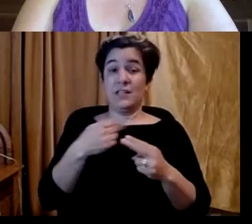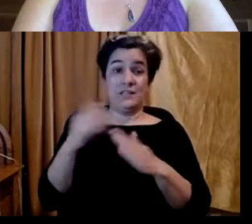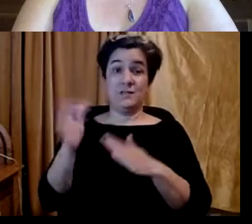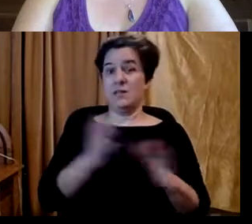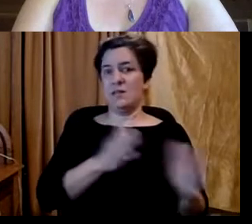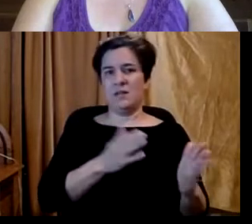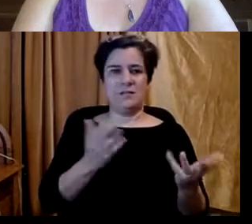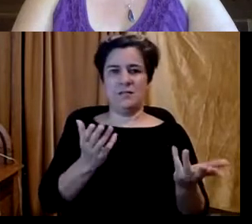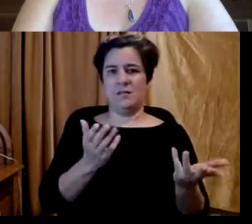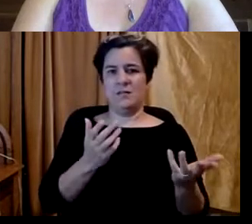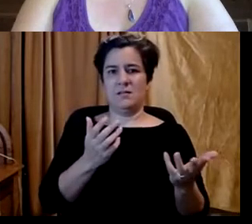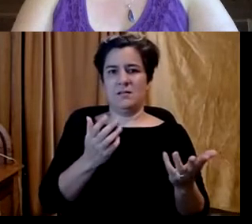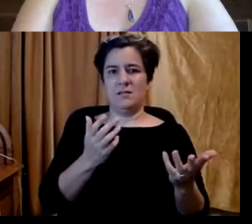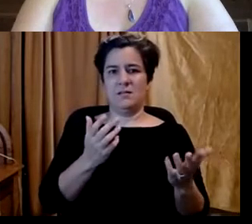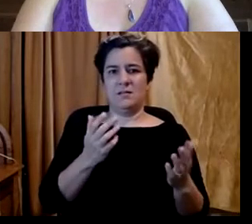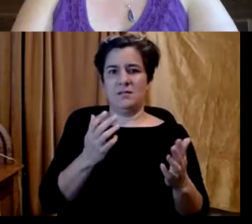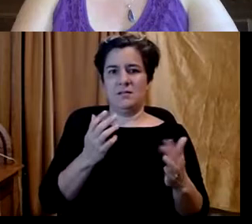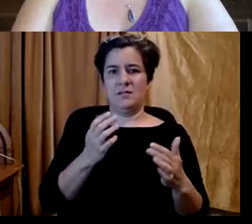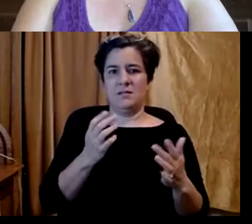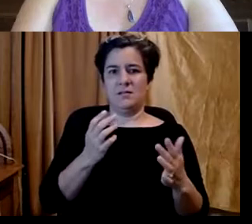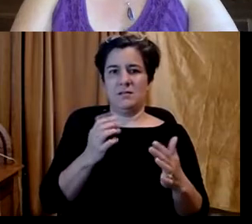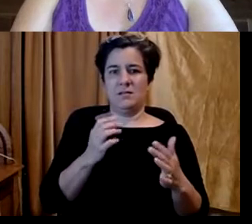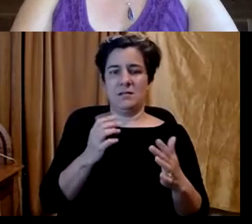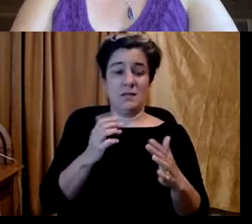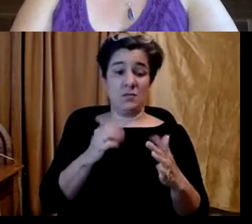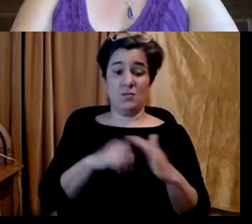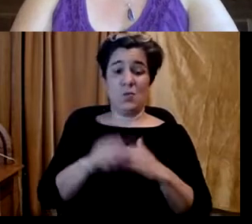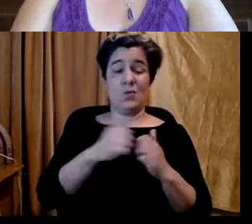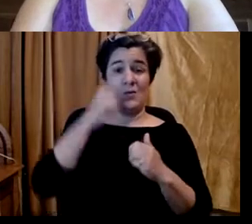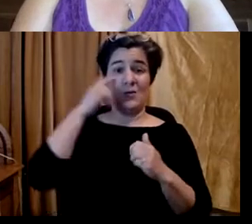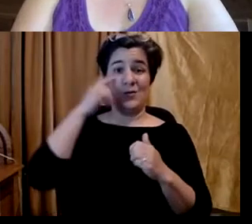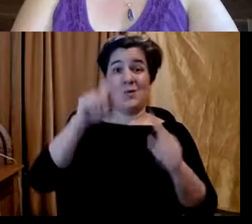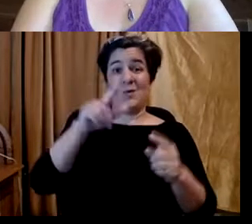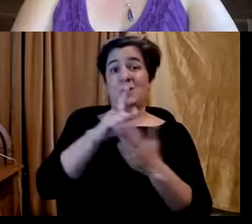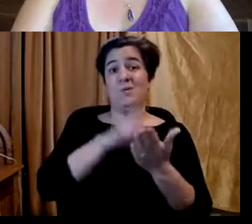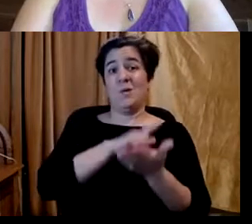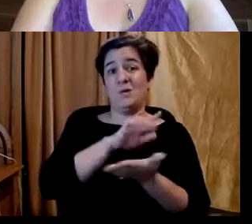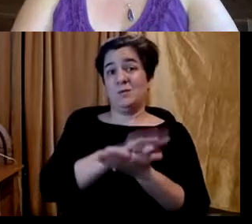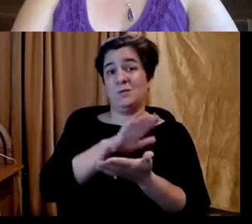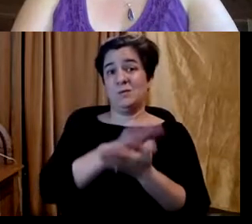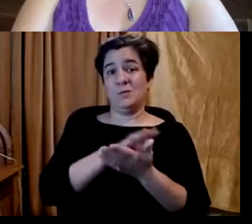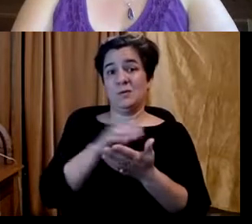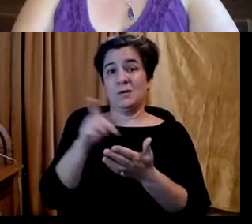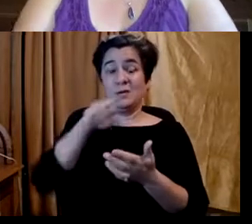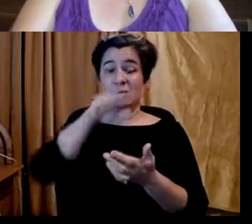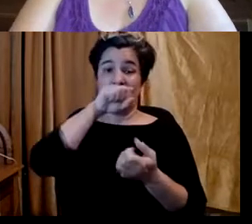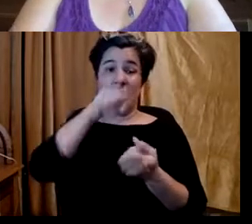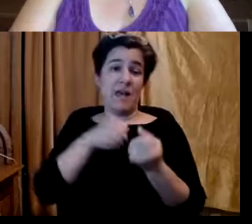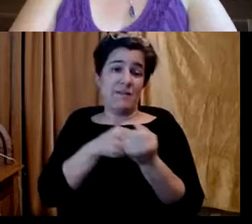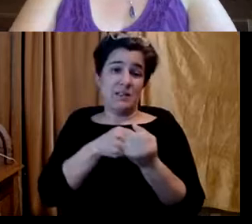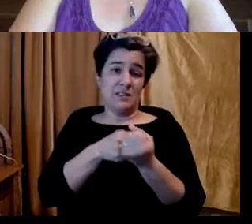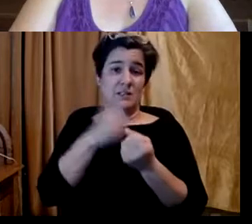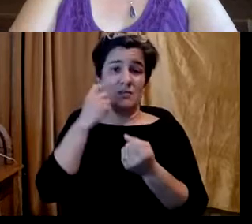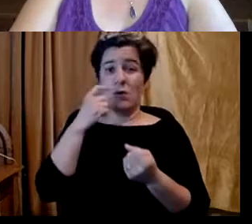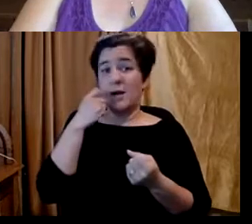with the dream to go to law school. I would love to get into advocacy for